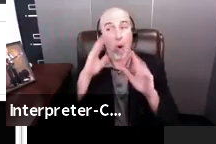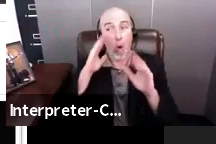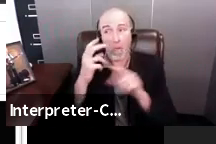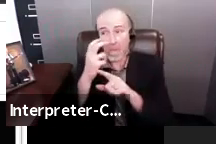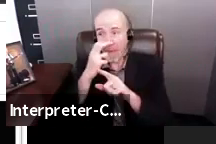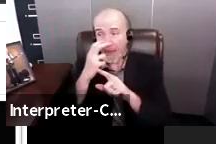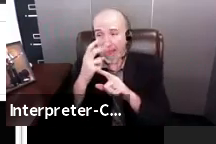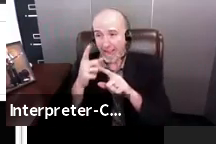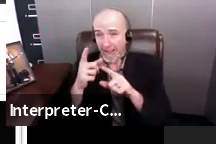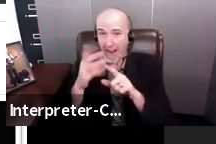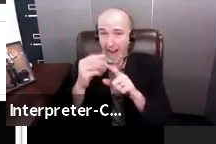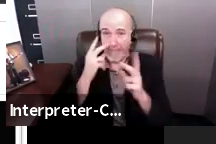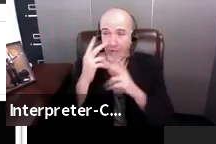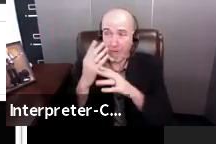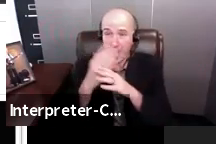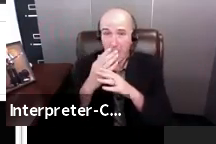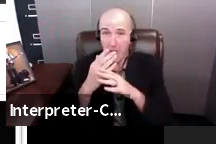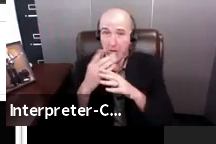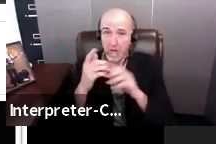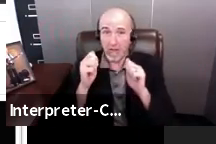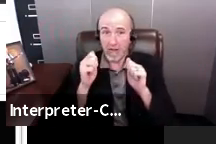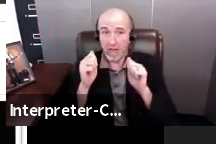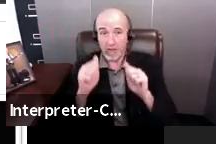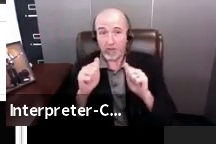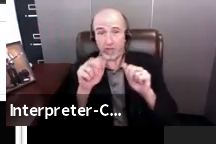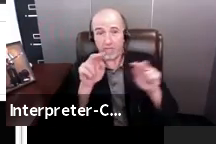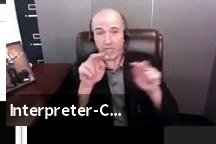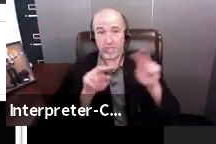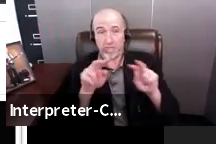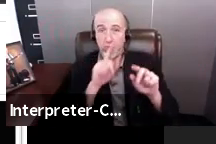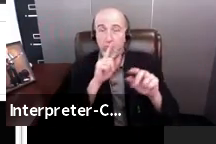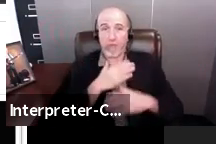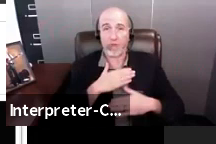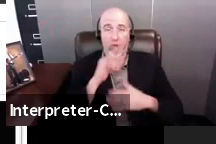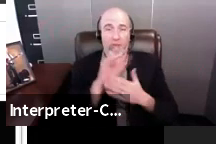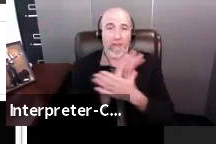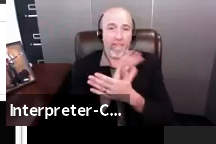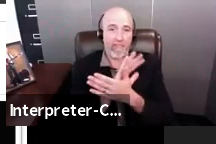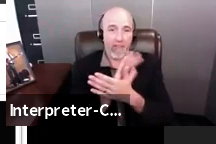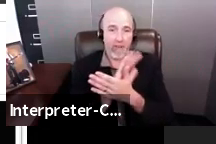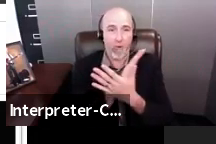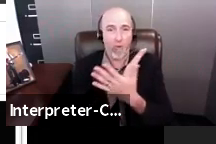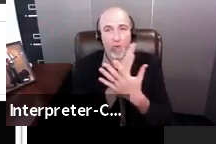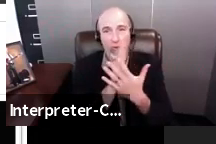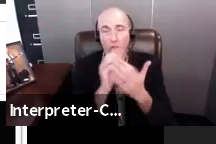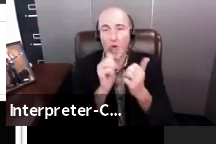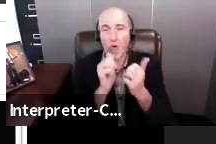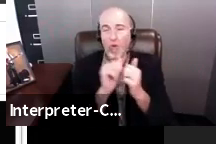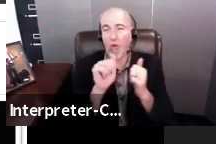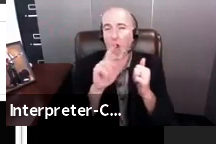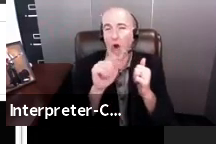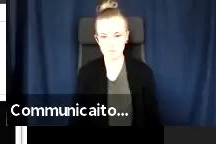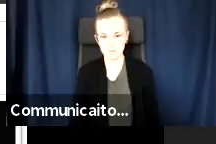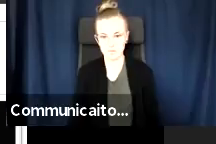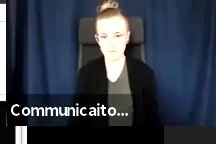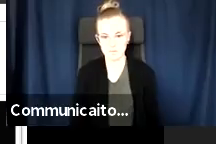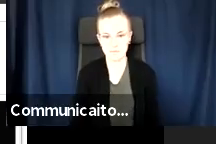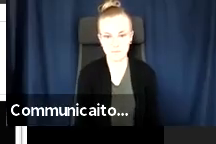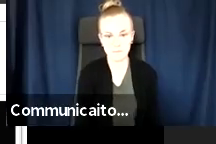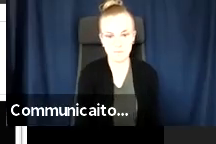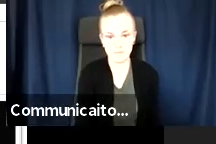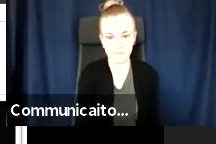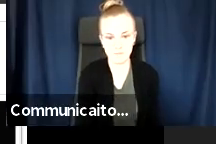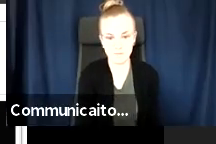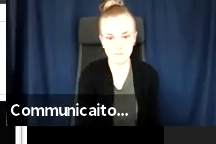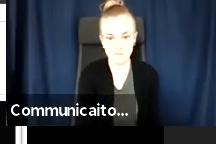and vision impaired members of our audience really enjoyed that through ArtSpark and audio description. Up next, we're going